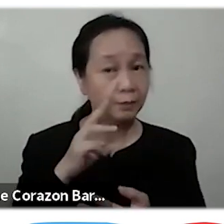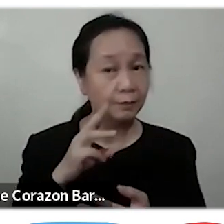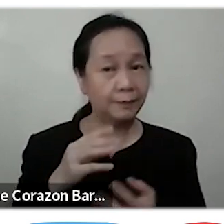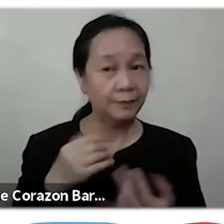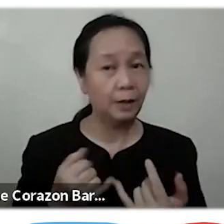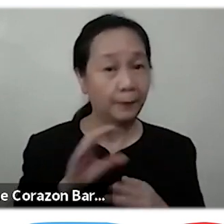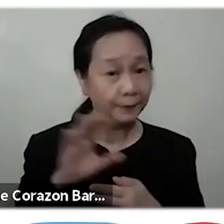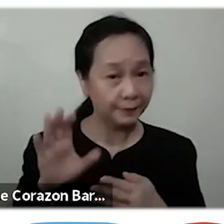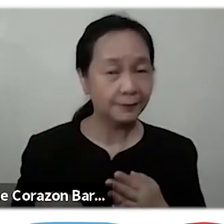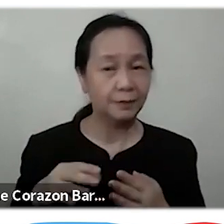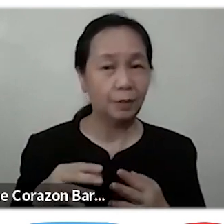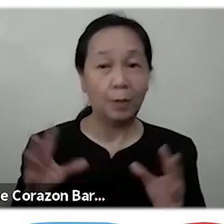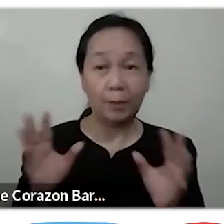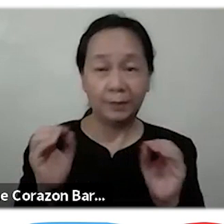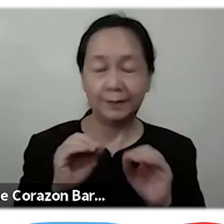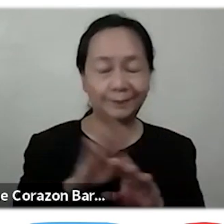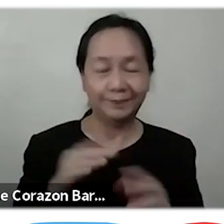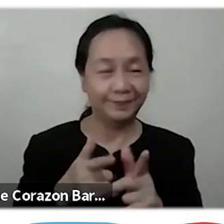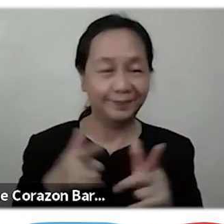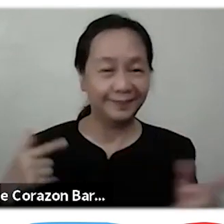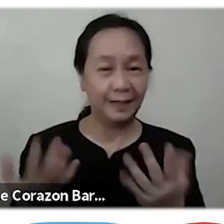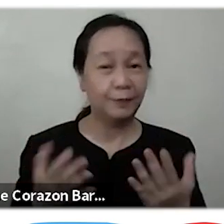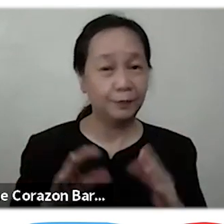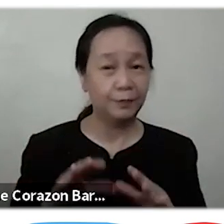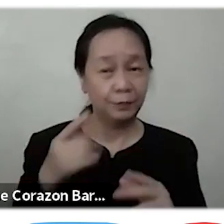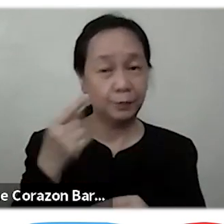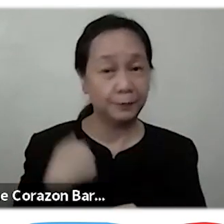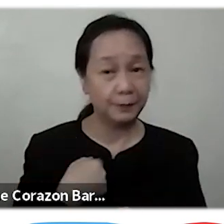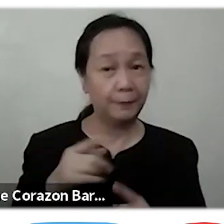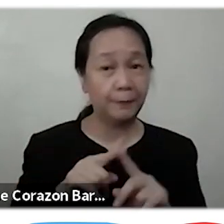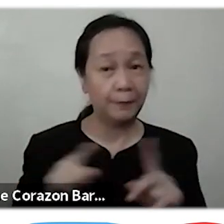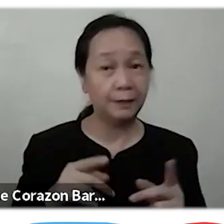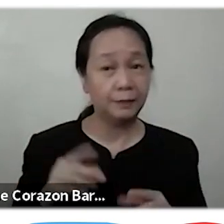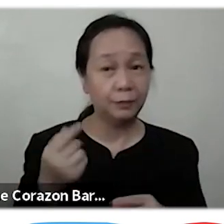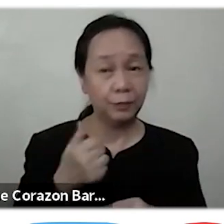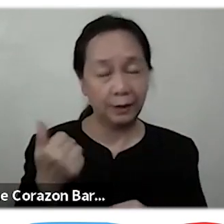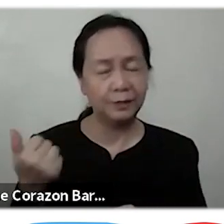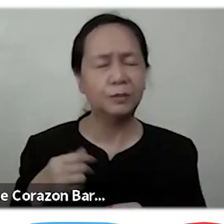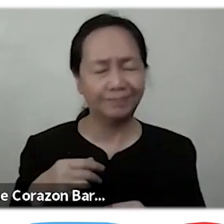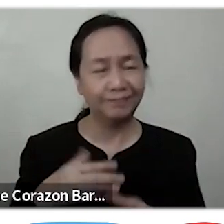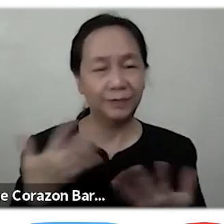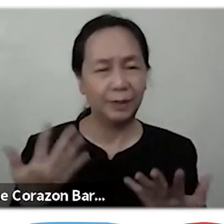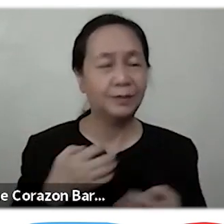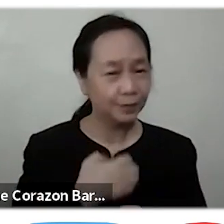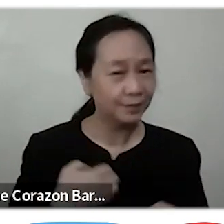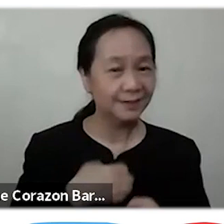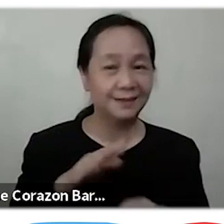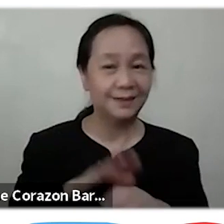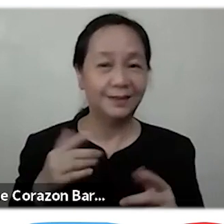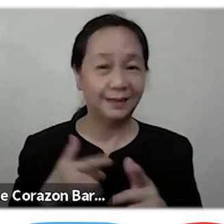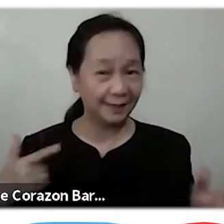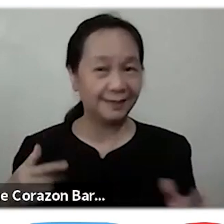already completed, so there were no online classes for me. My brother and others were enjoying their online classes